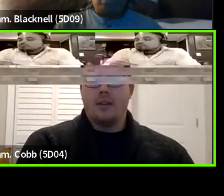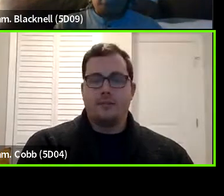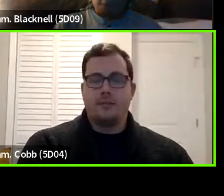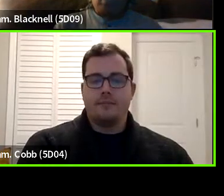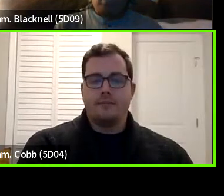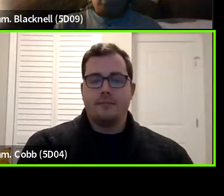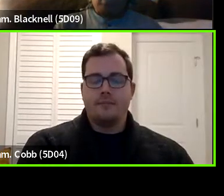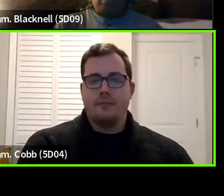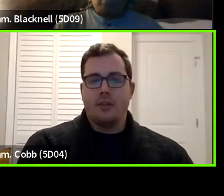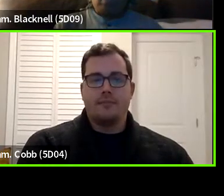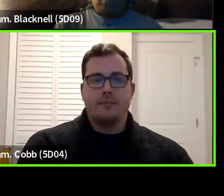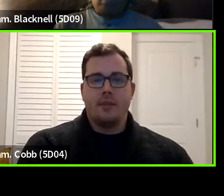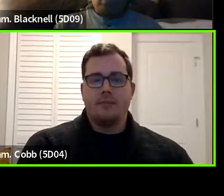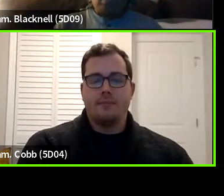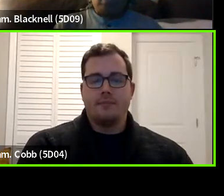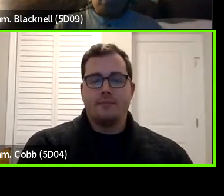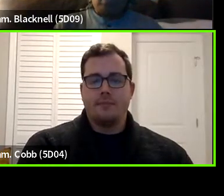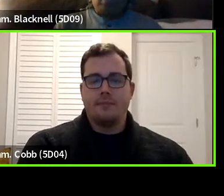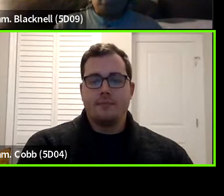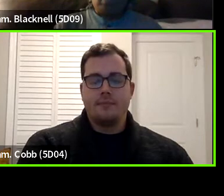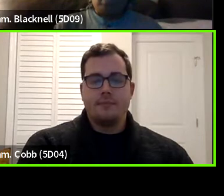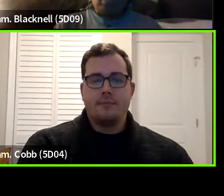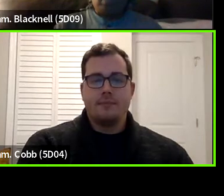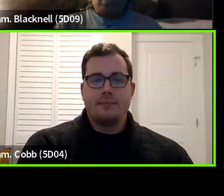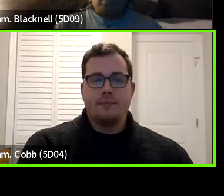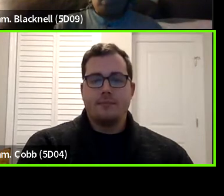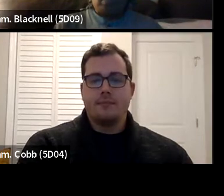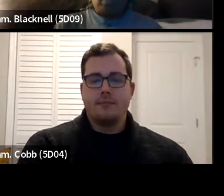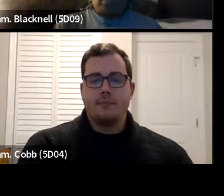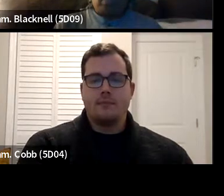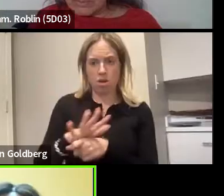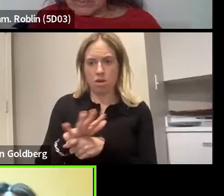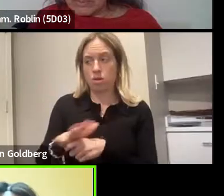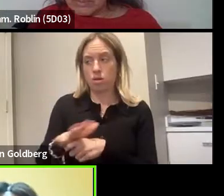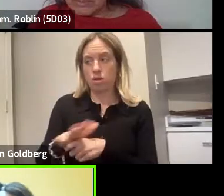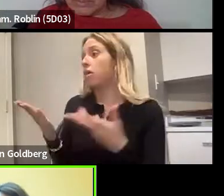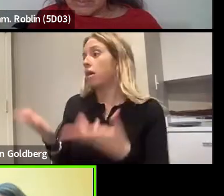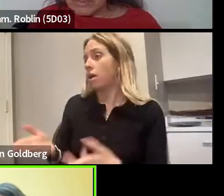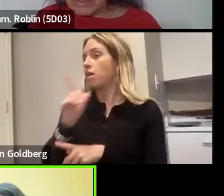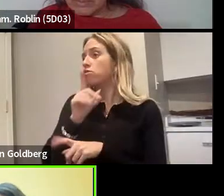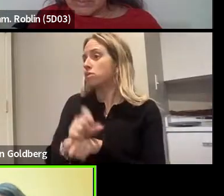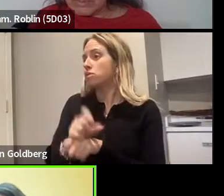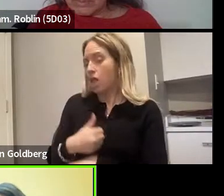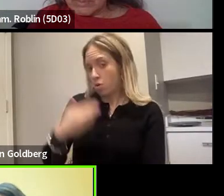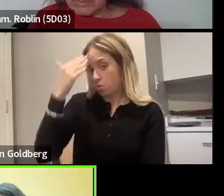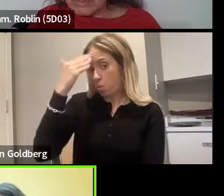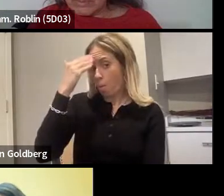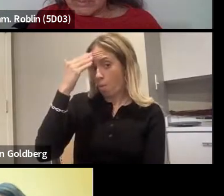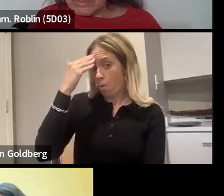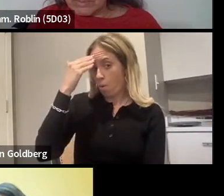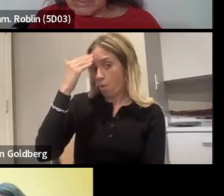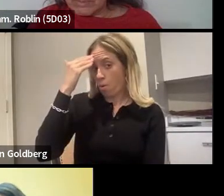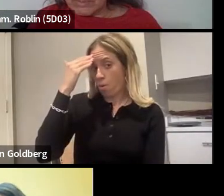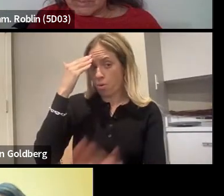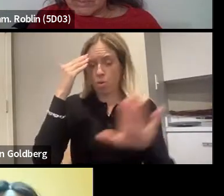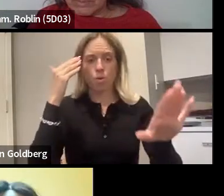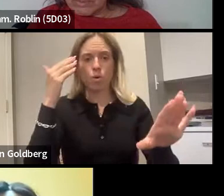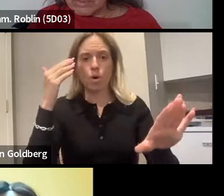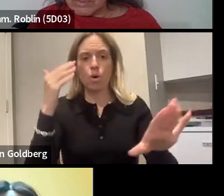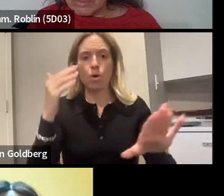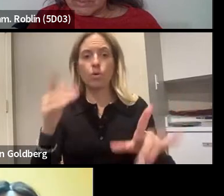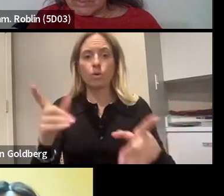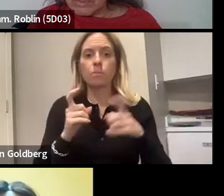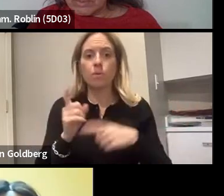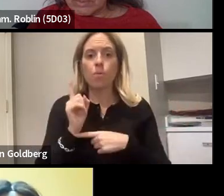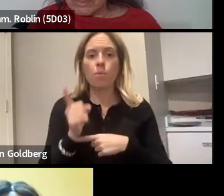5D04. So yeah. Well, actually, I know that Commissioner Henderson, give me one